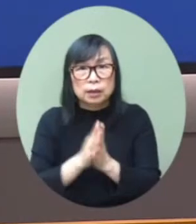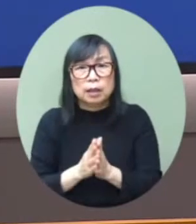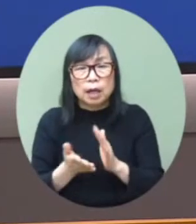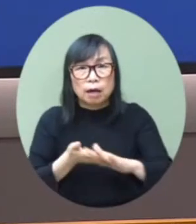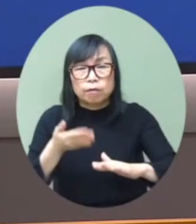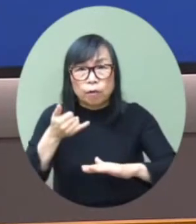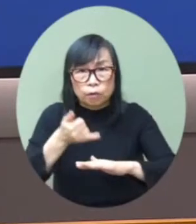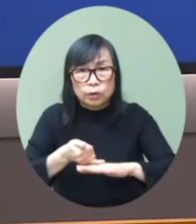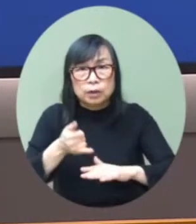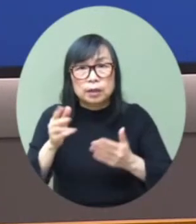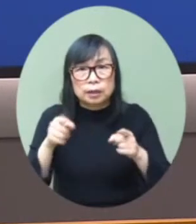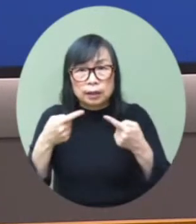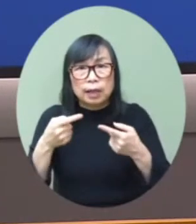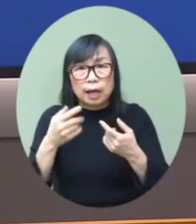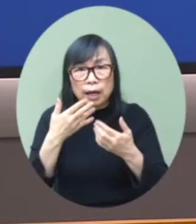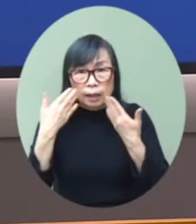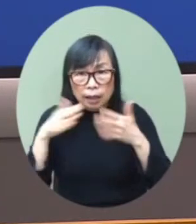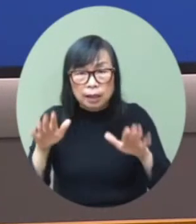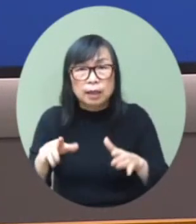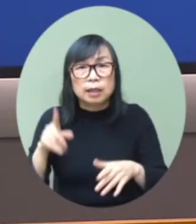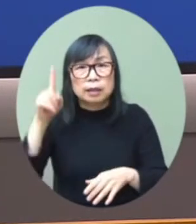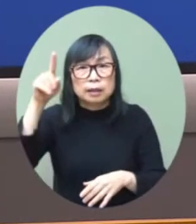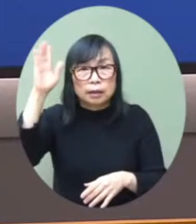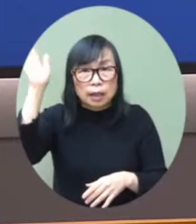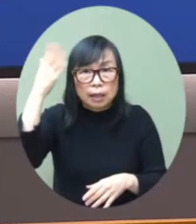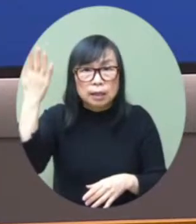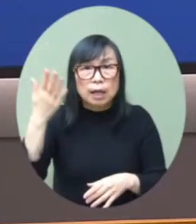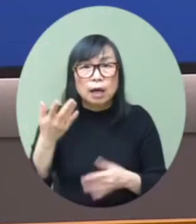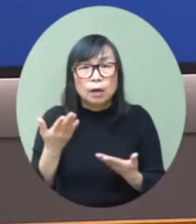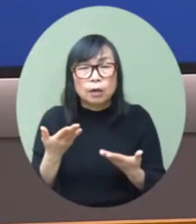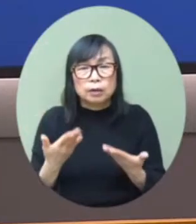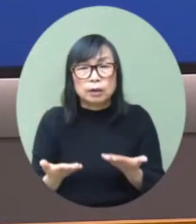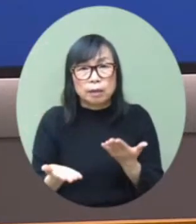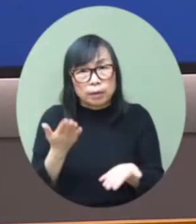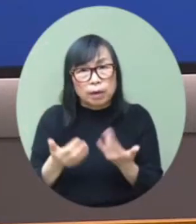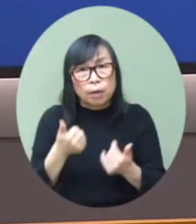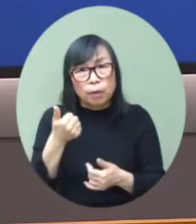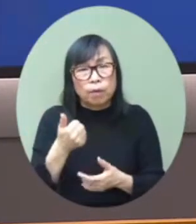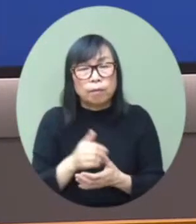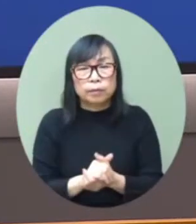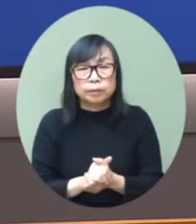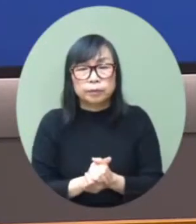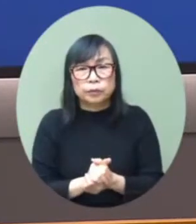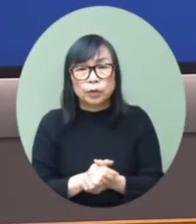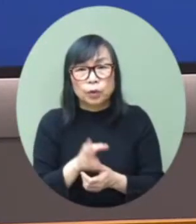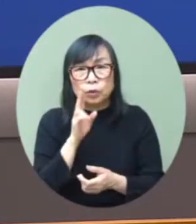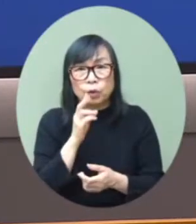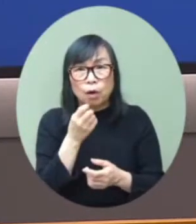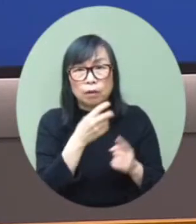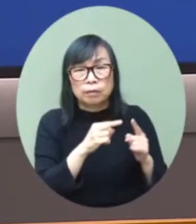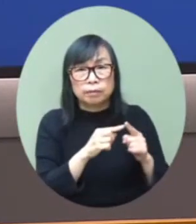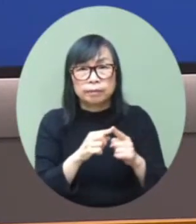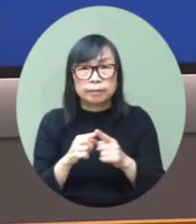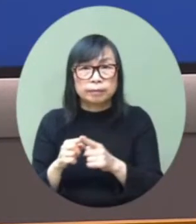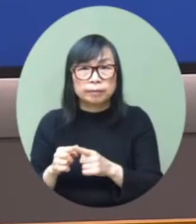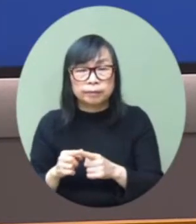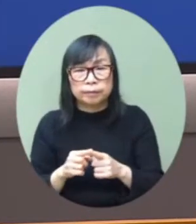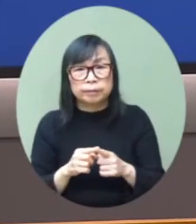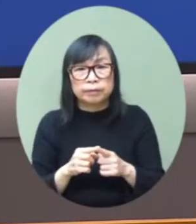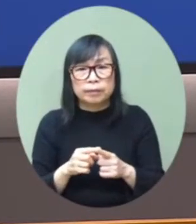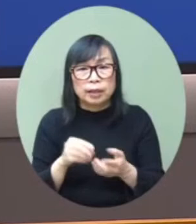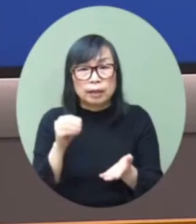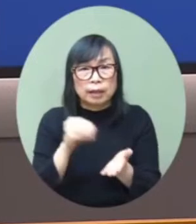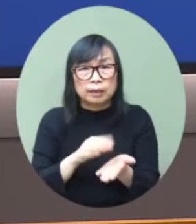of April before there may be a full relaxation. In between, there is the Qingming Festival as well